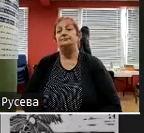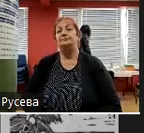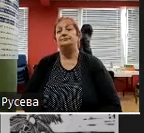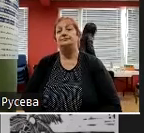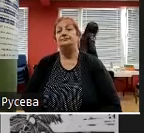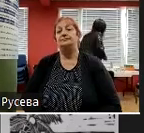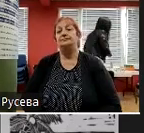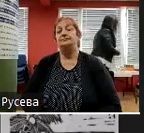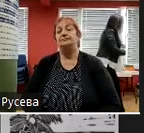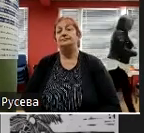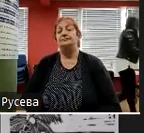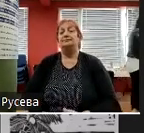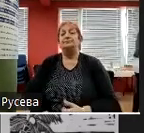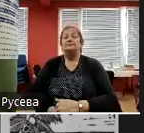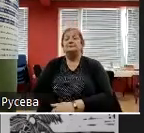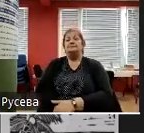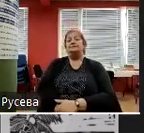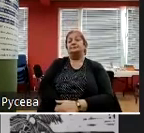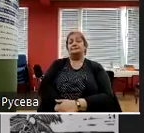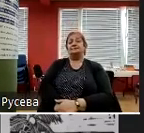accessible? Well,